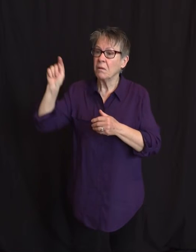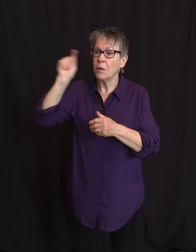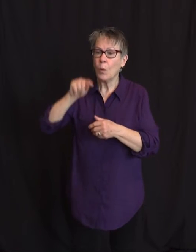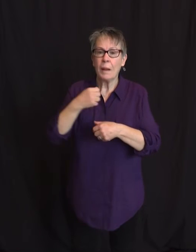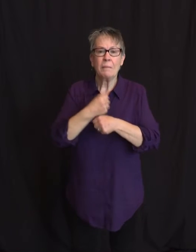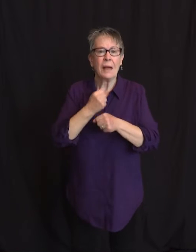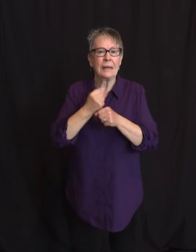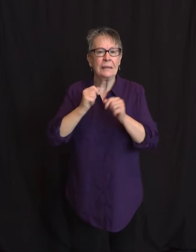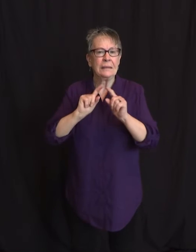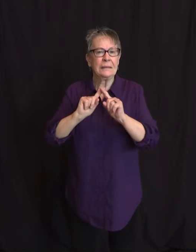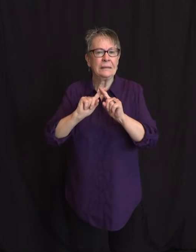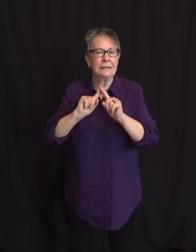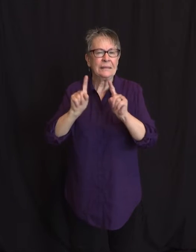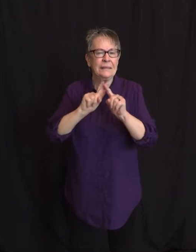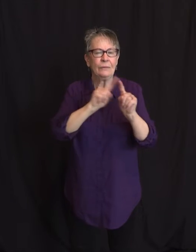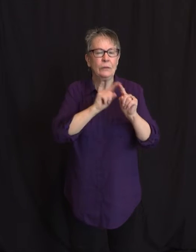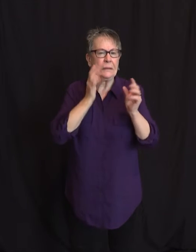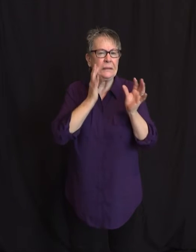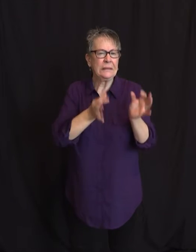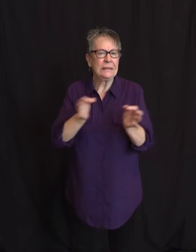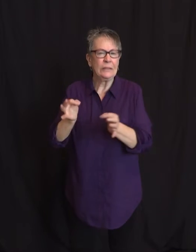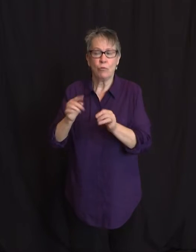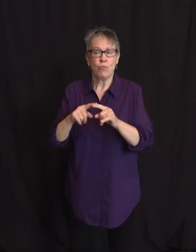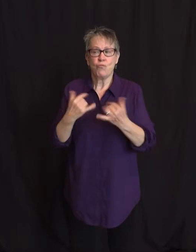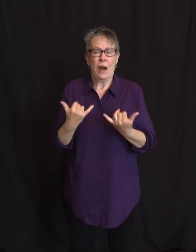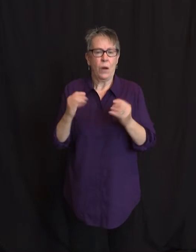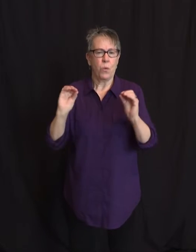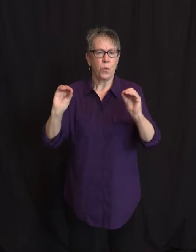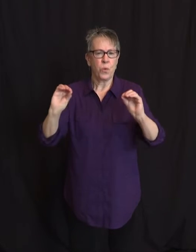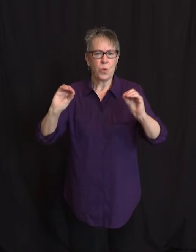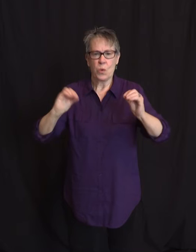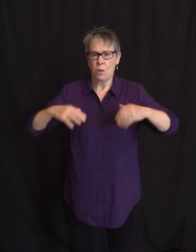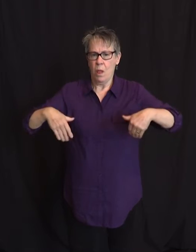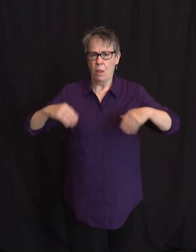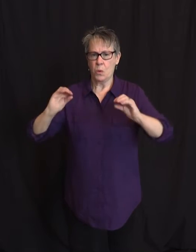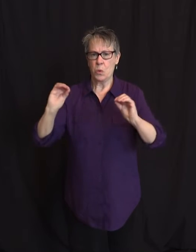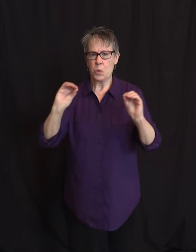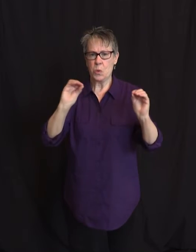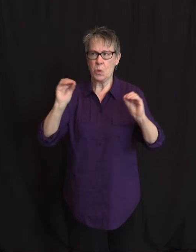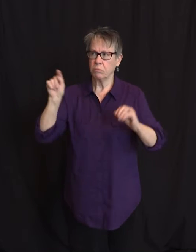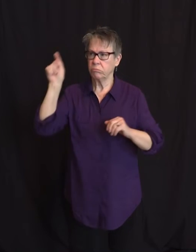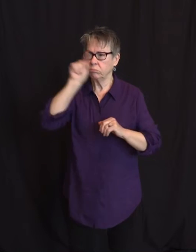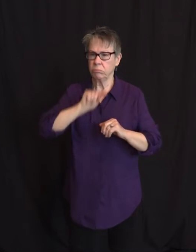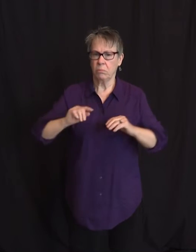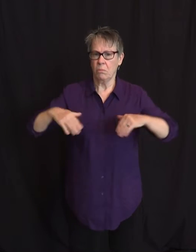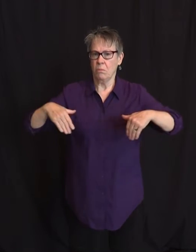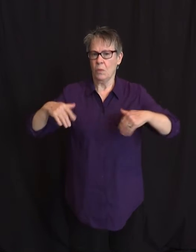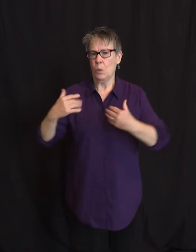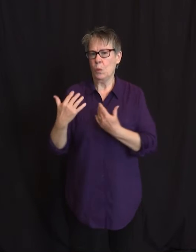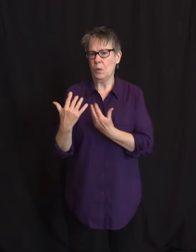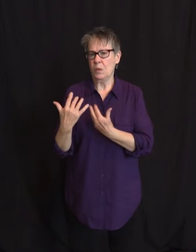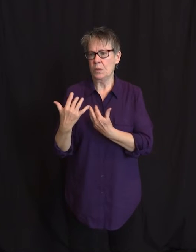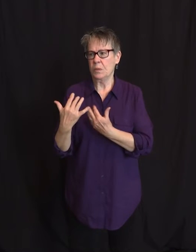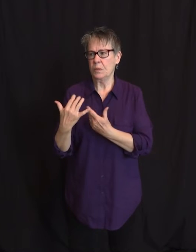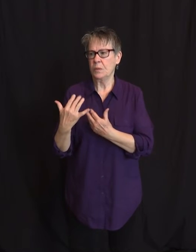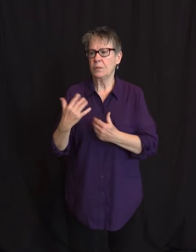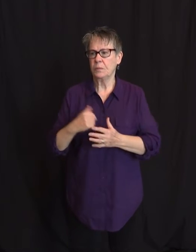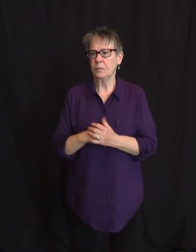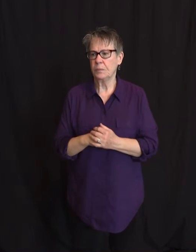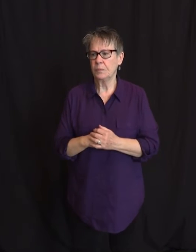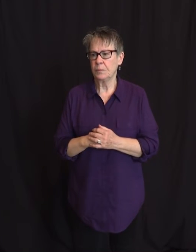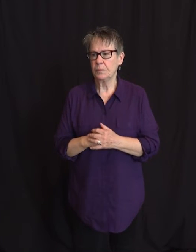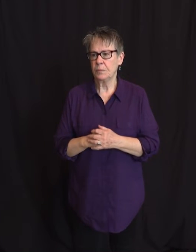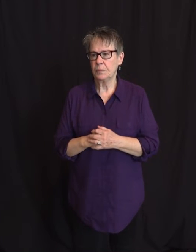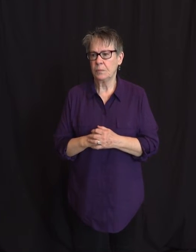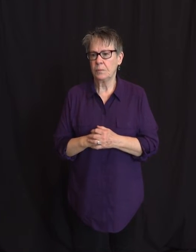didn't recognize you there. I think you got a different... Hairdo inspired by you, Yeah, thank you for my... Governor, hope